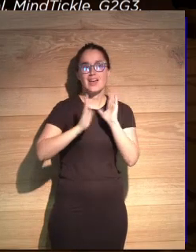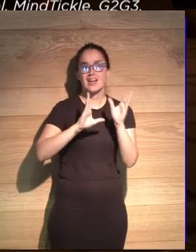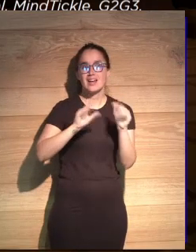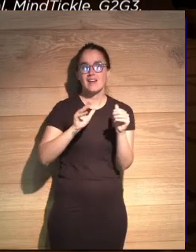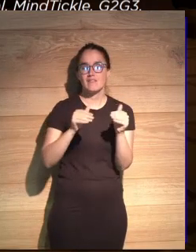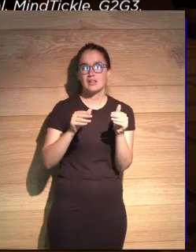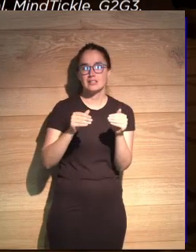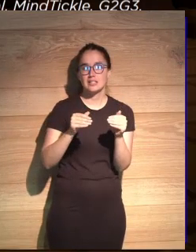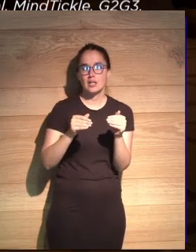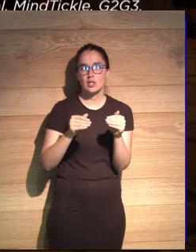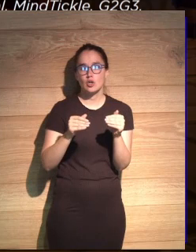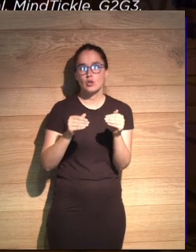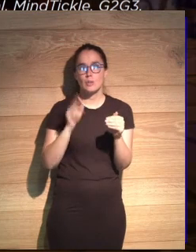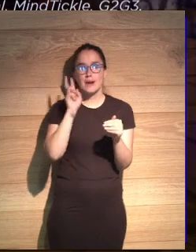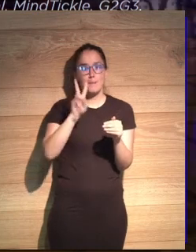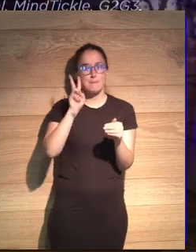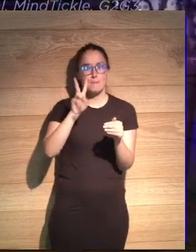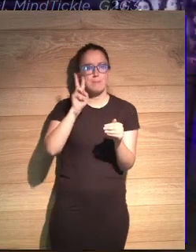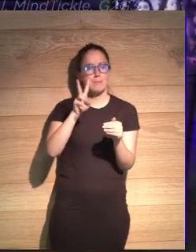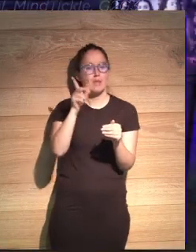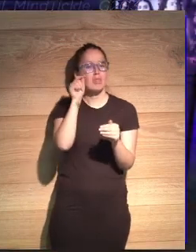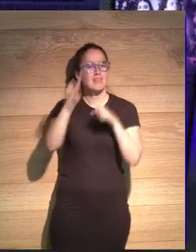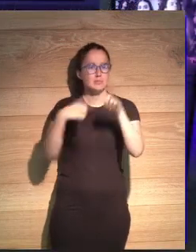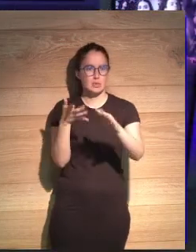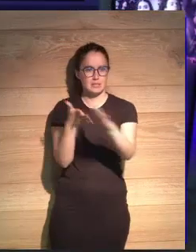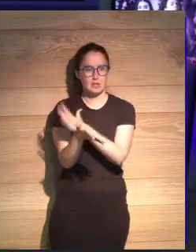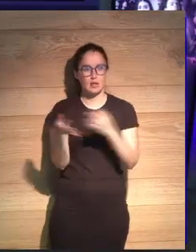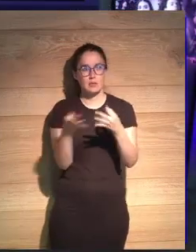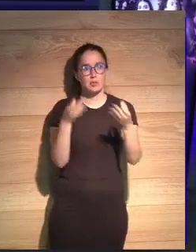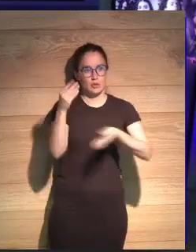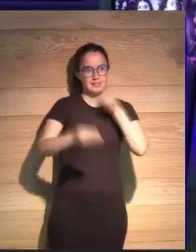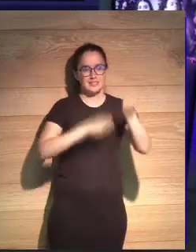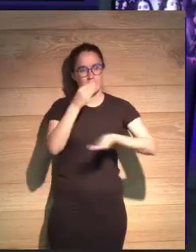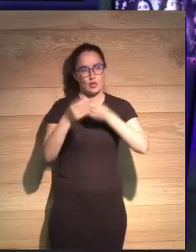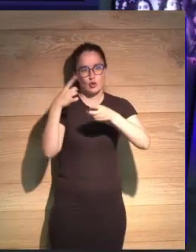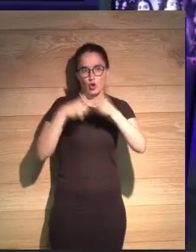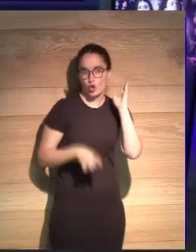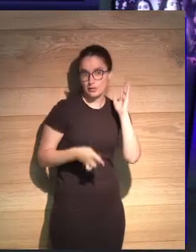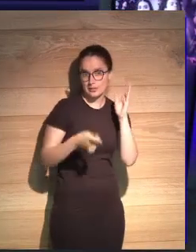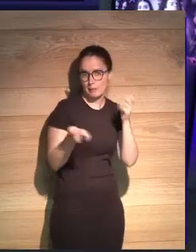using for a space negligence